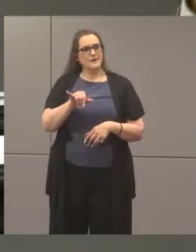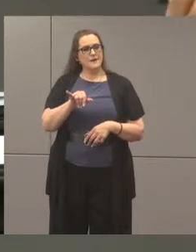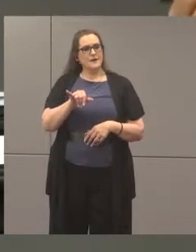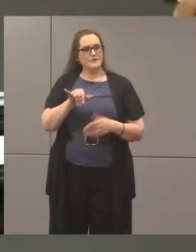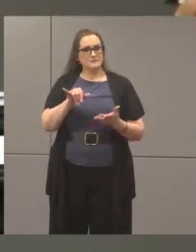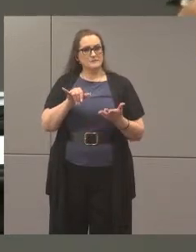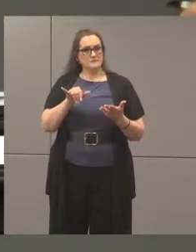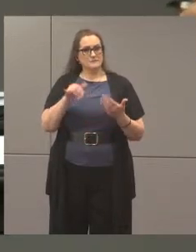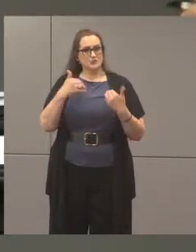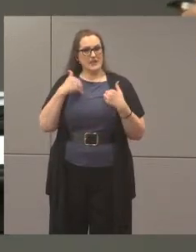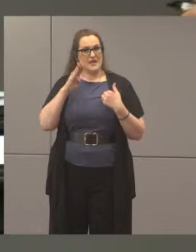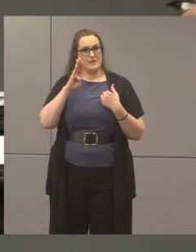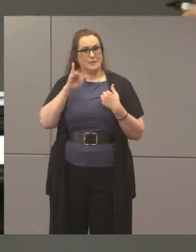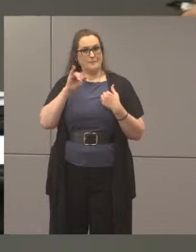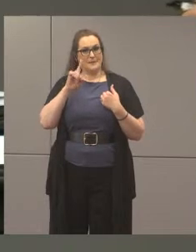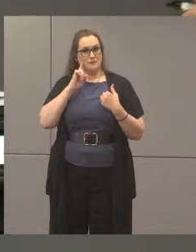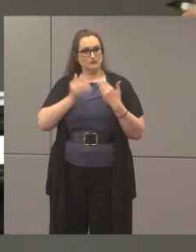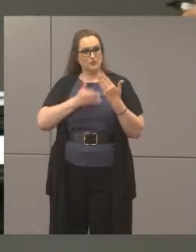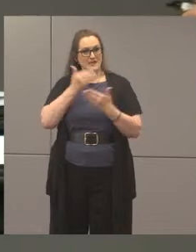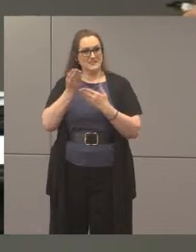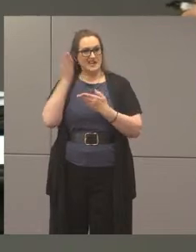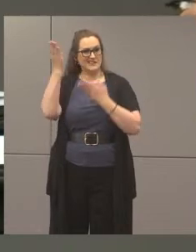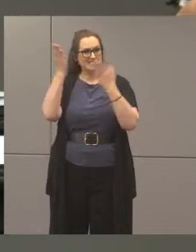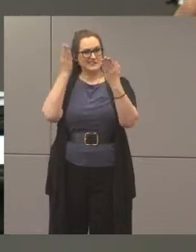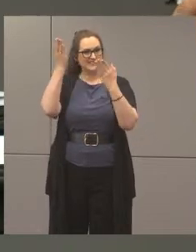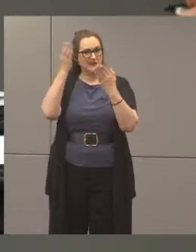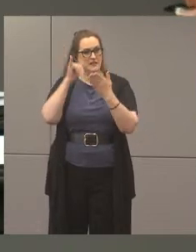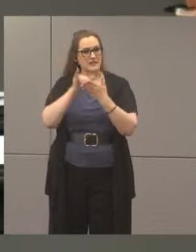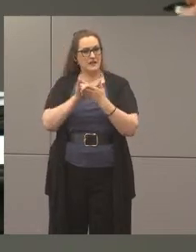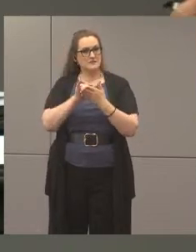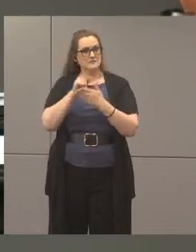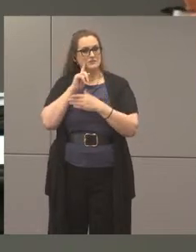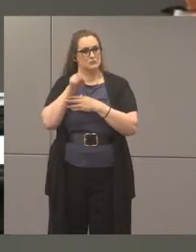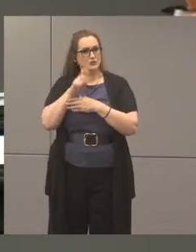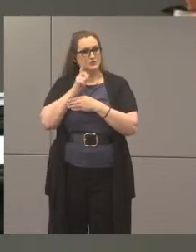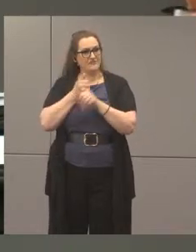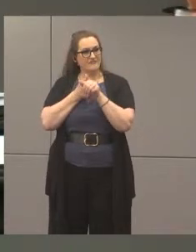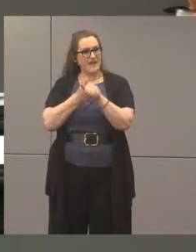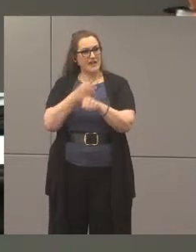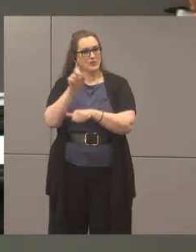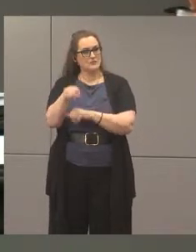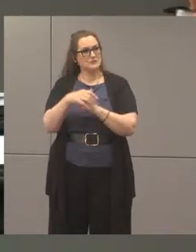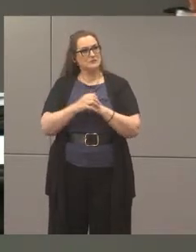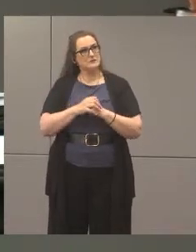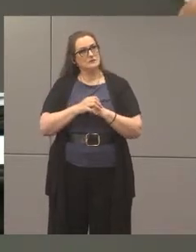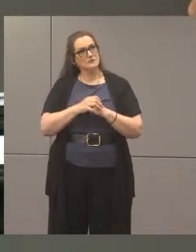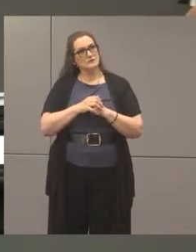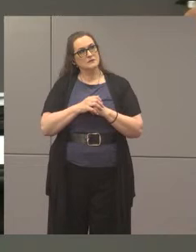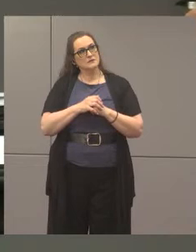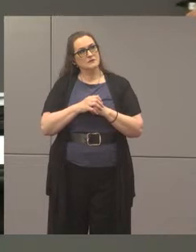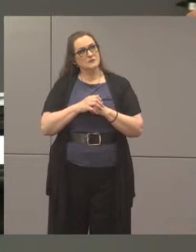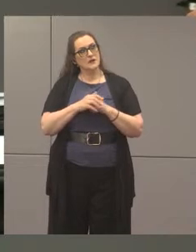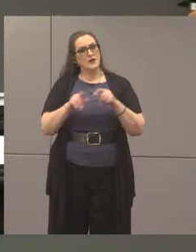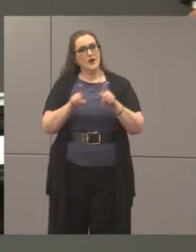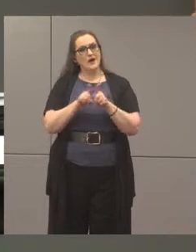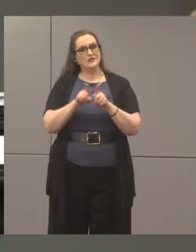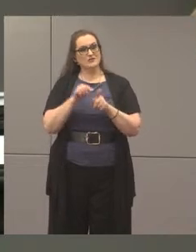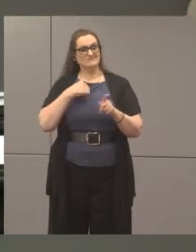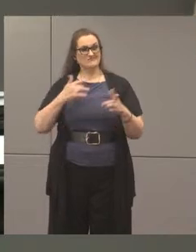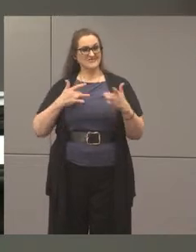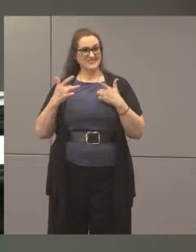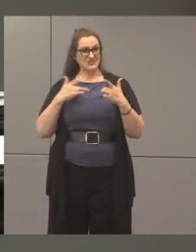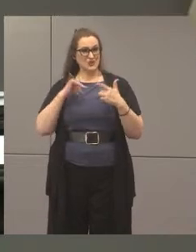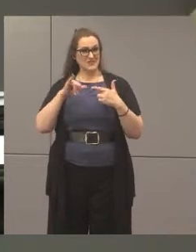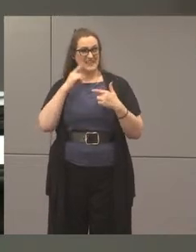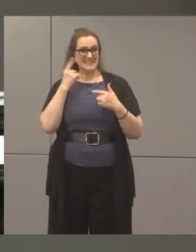we have a bid process that is supposed to be followed. It also concerns me that